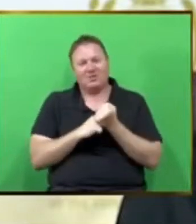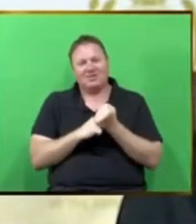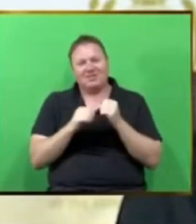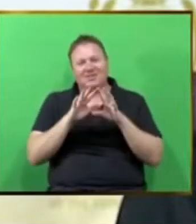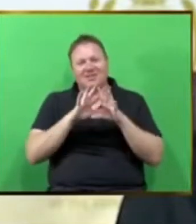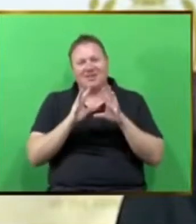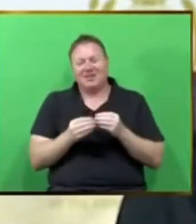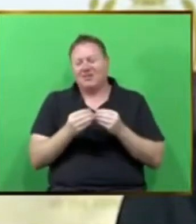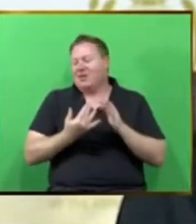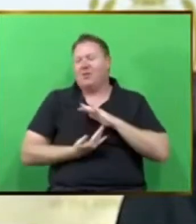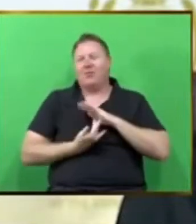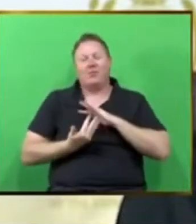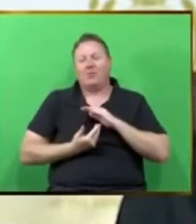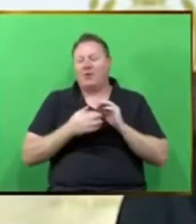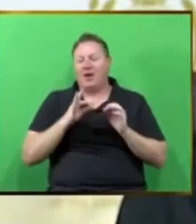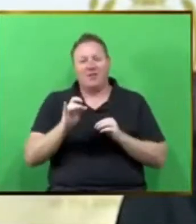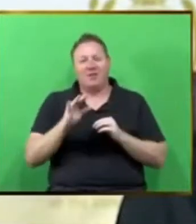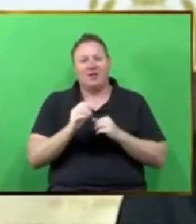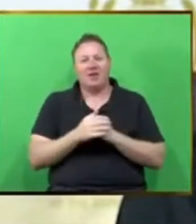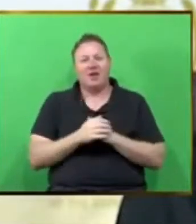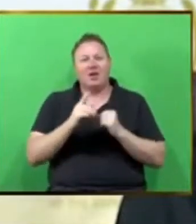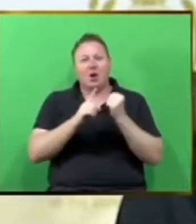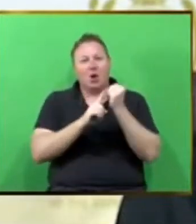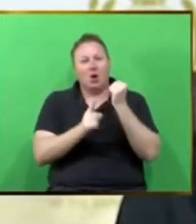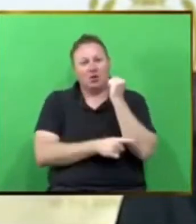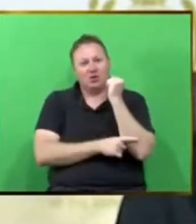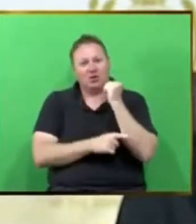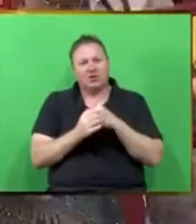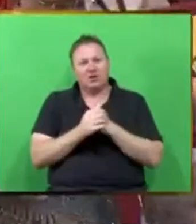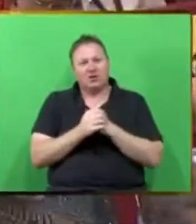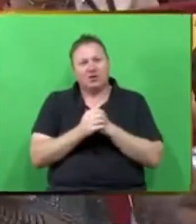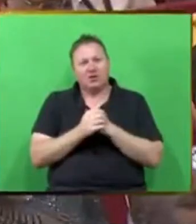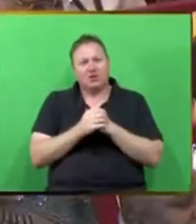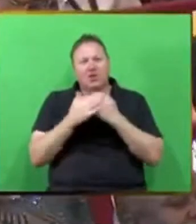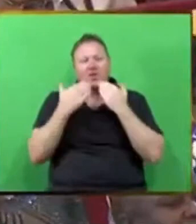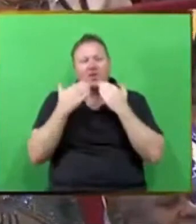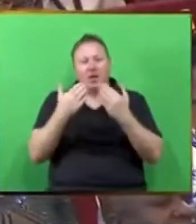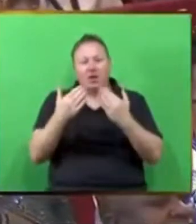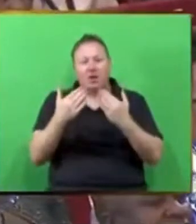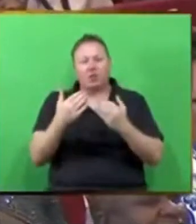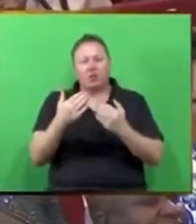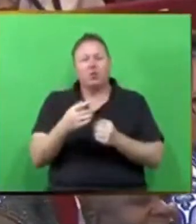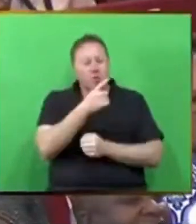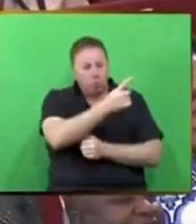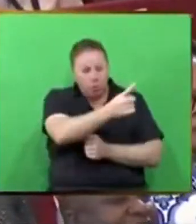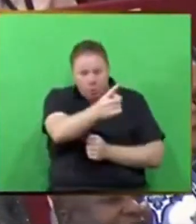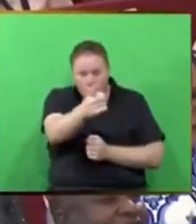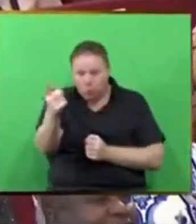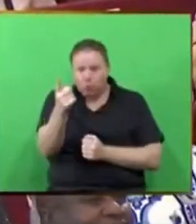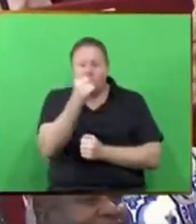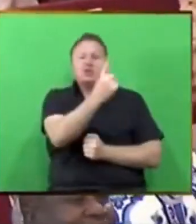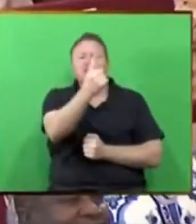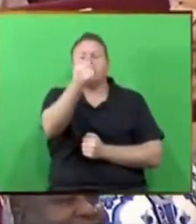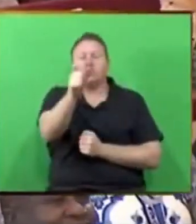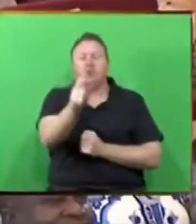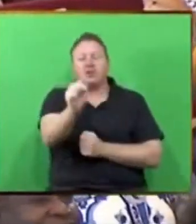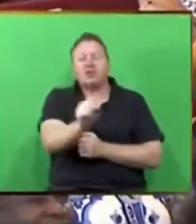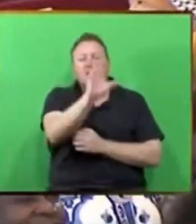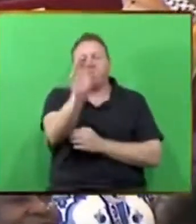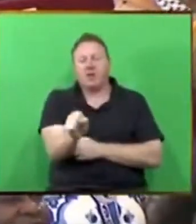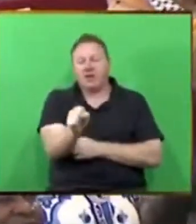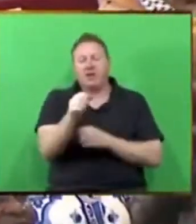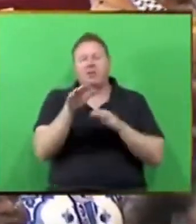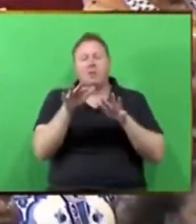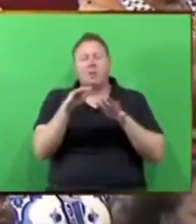daily inspiration. Lastly, thank you to you, each and every one of South Africans, and those who have been